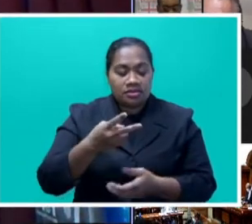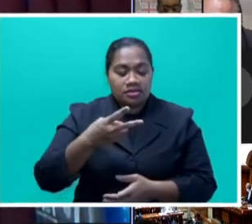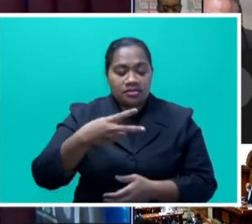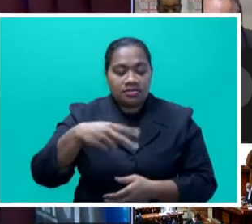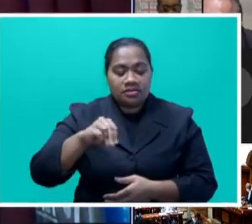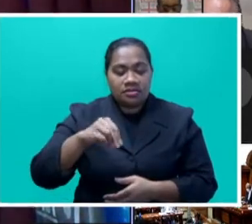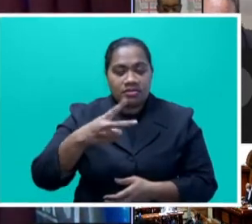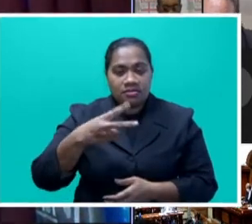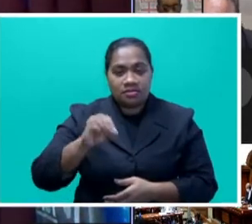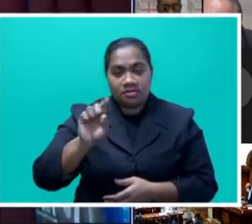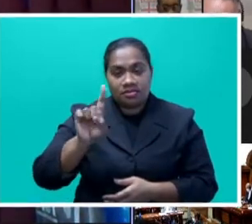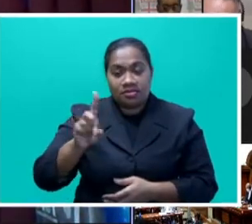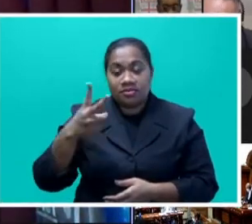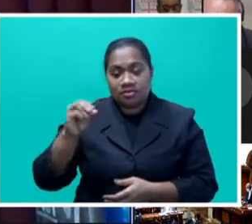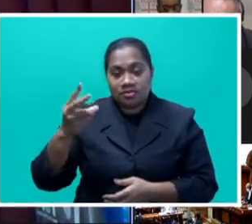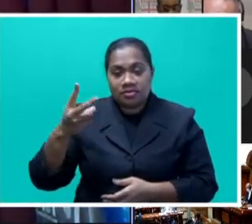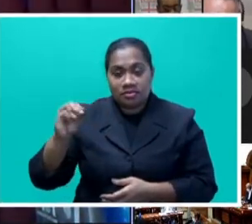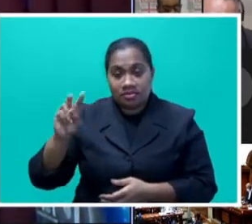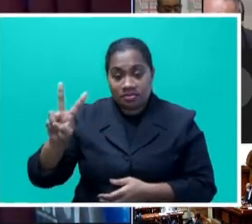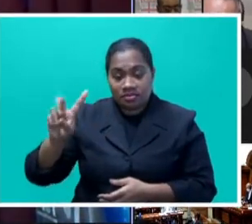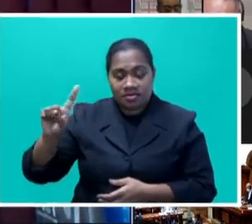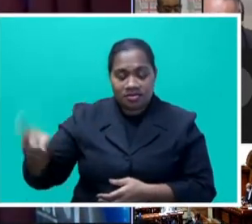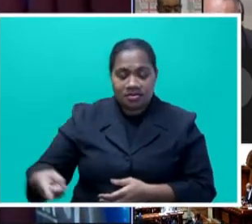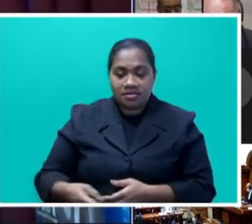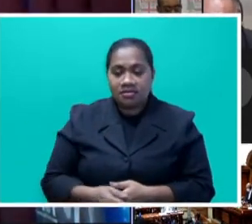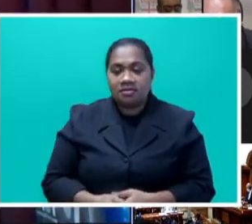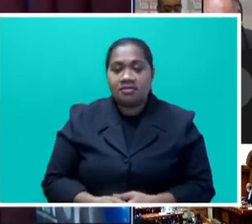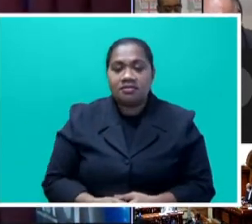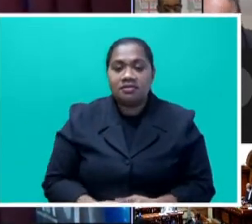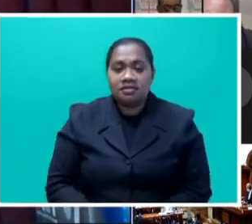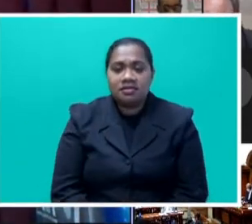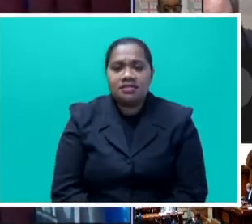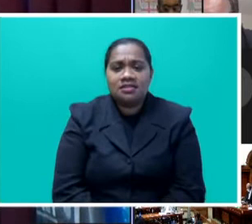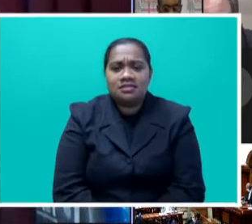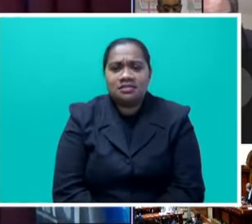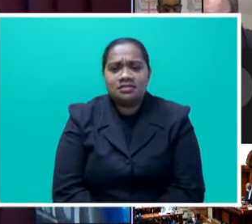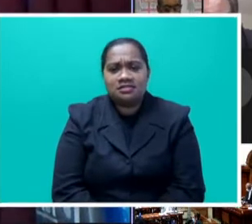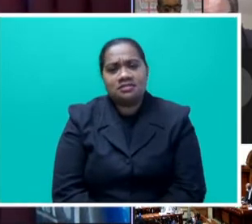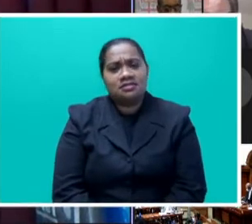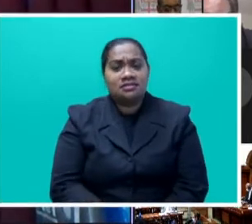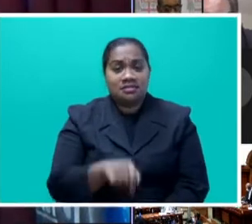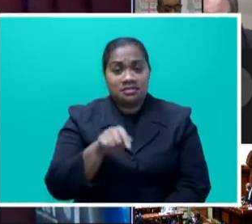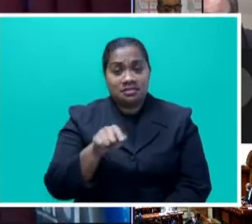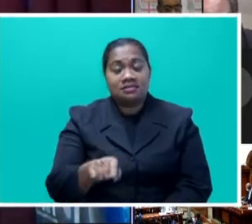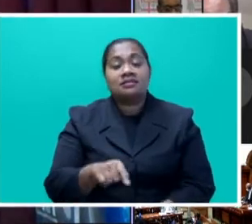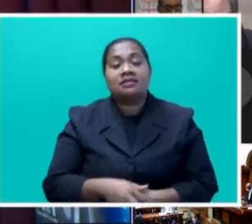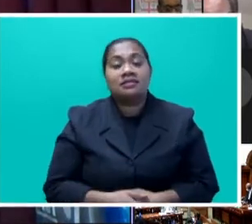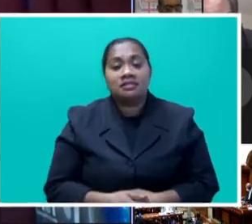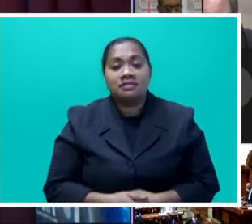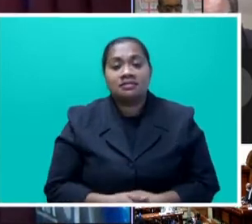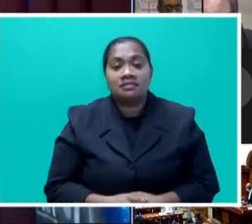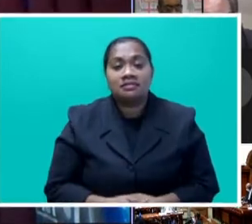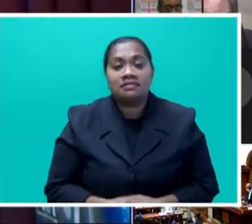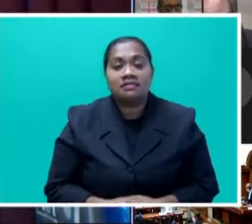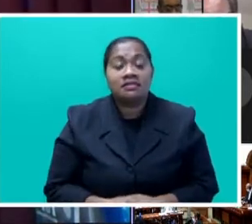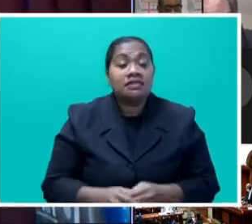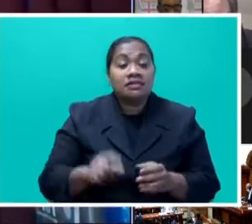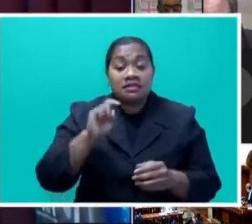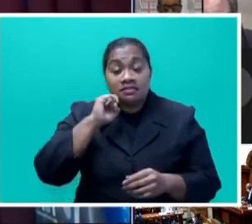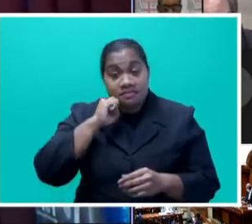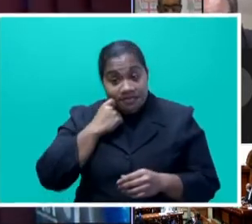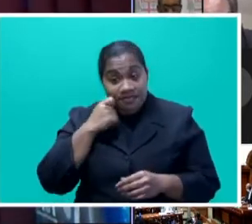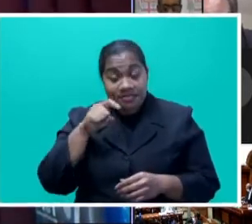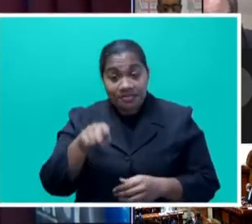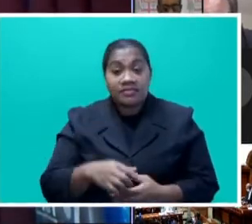2021-2022 budget, the Ministry of Fisheries is determined to assist women in areas of issuance of fishing license,